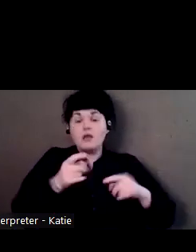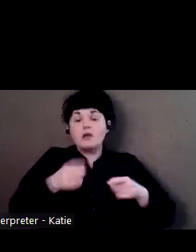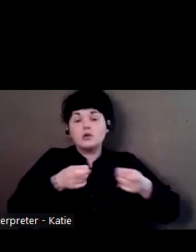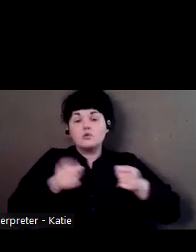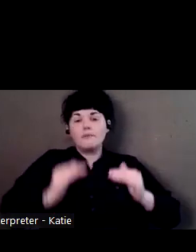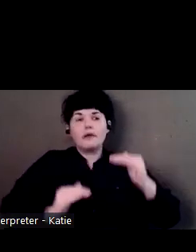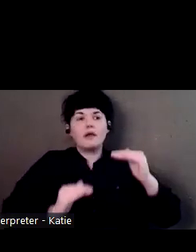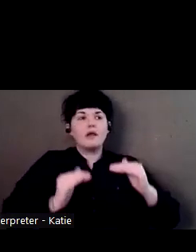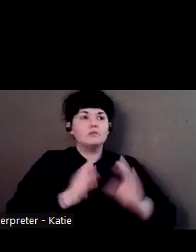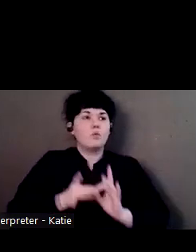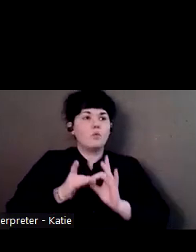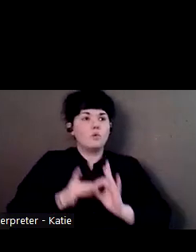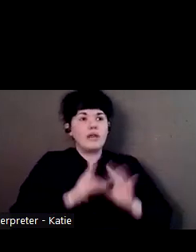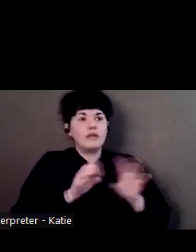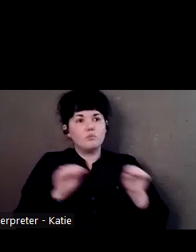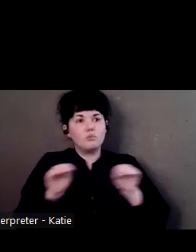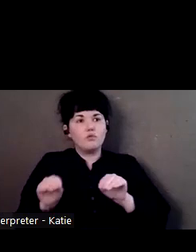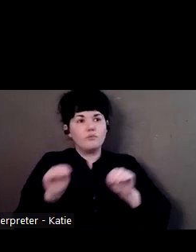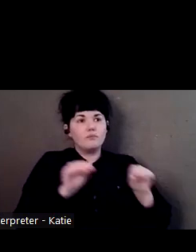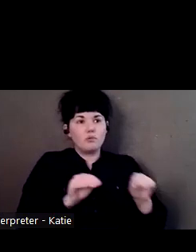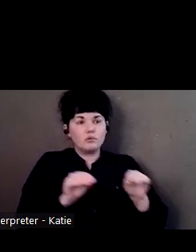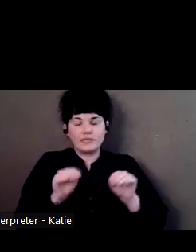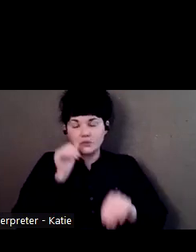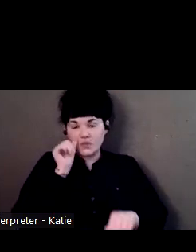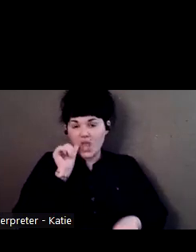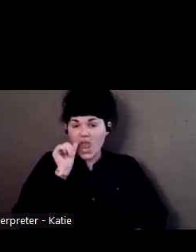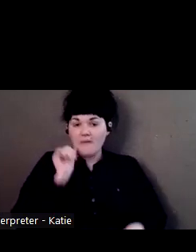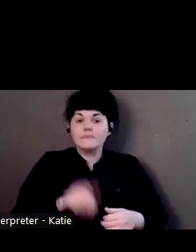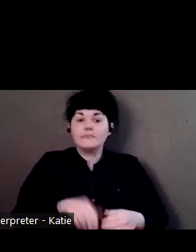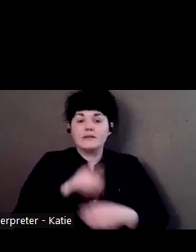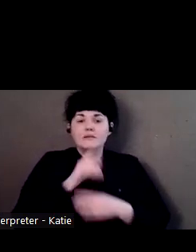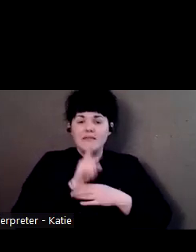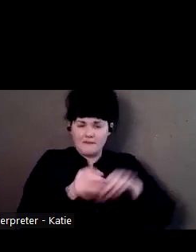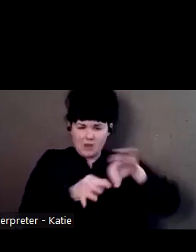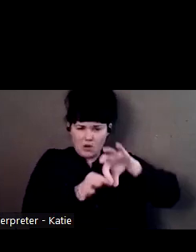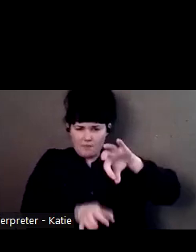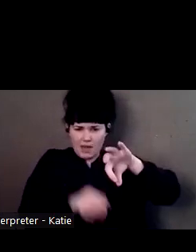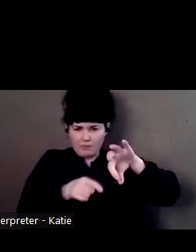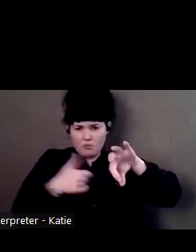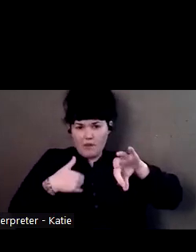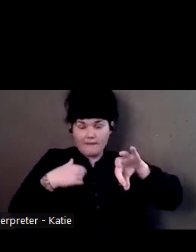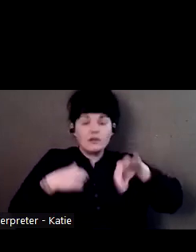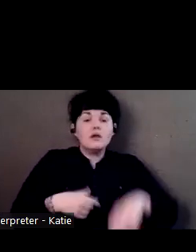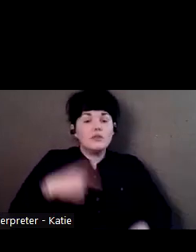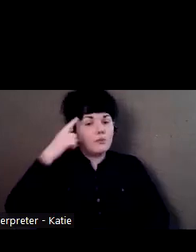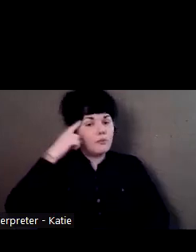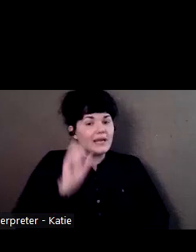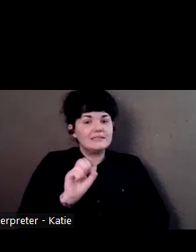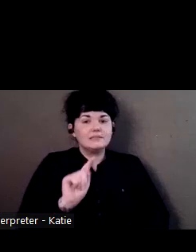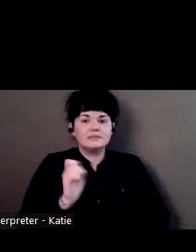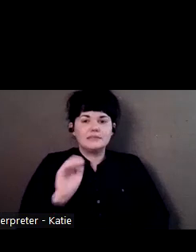coordination, movement, and motor skills. And then at the very bottom is the brainstem, and that is responsible for the vital functions of